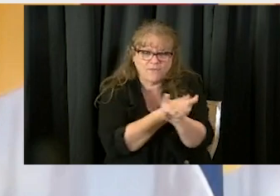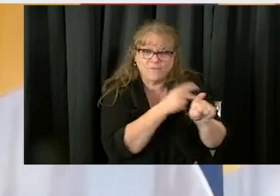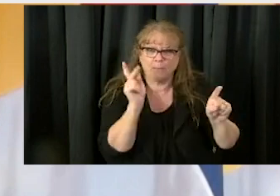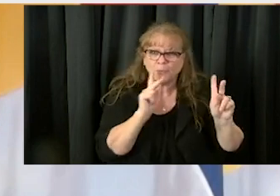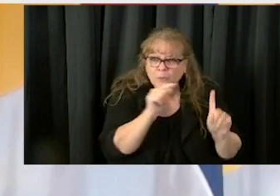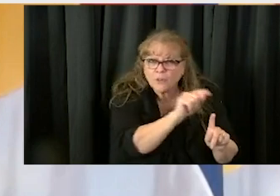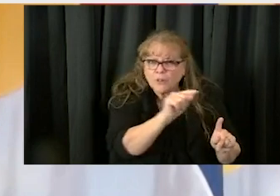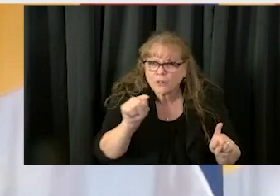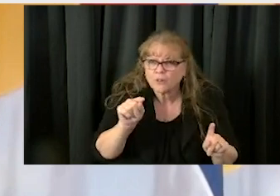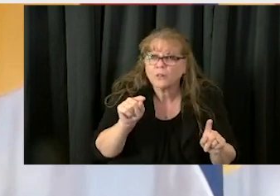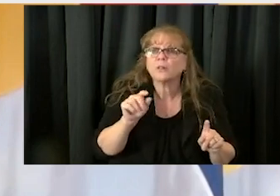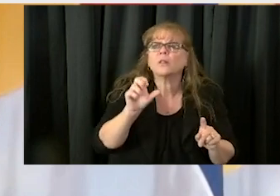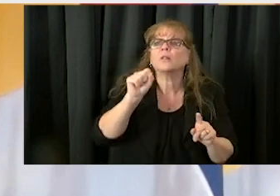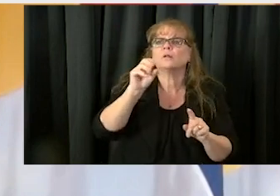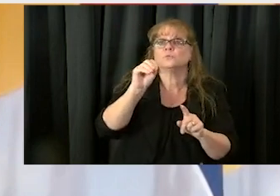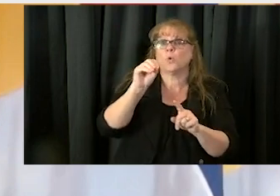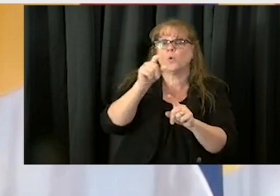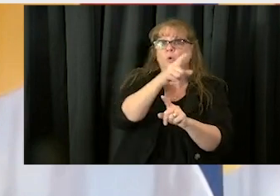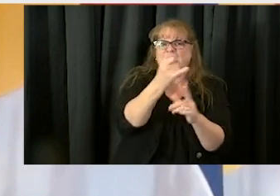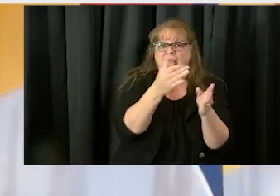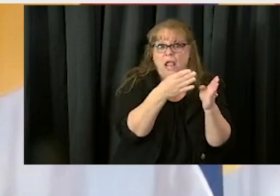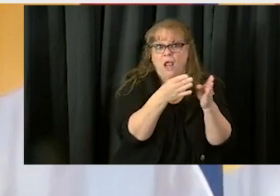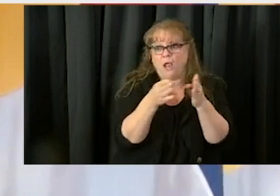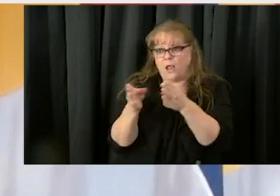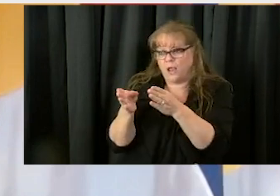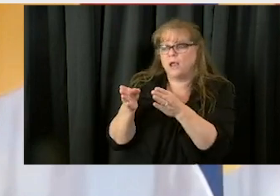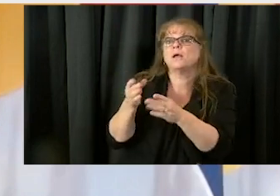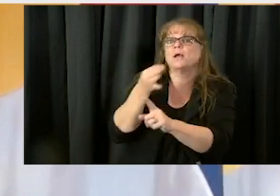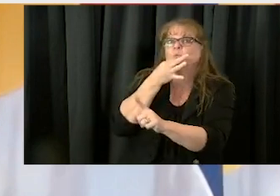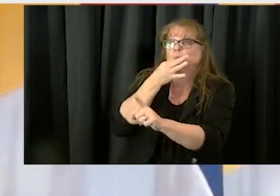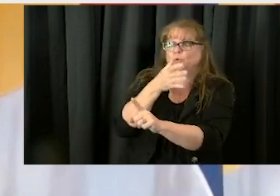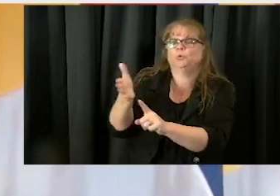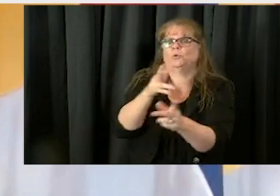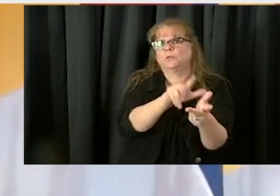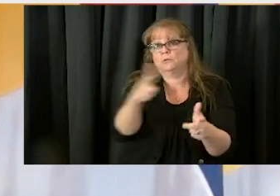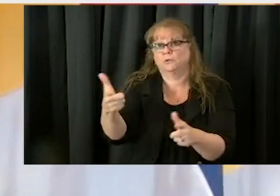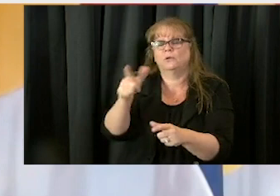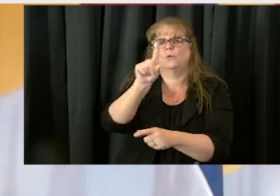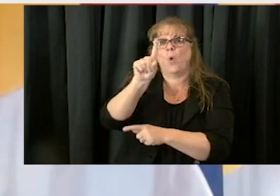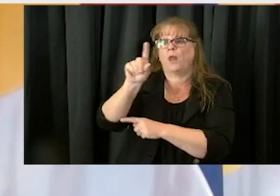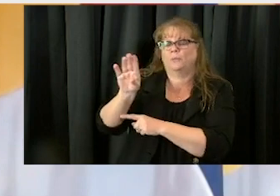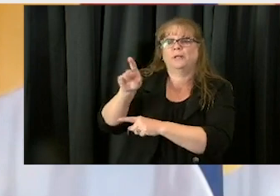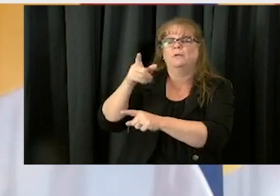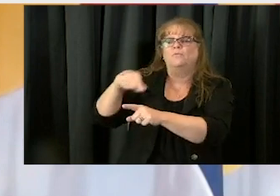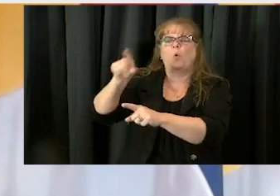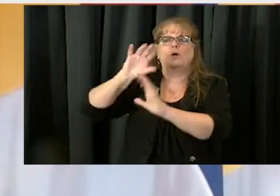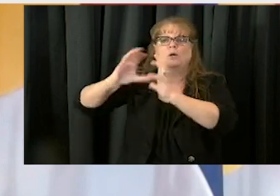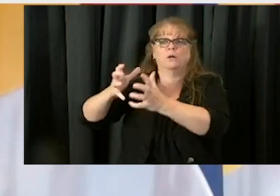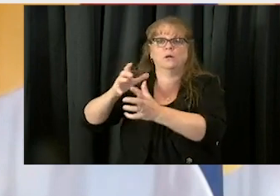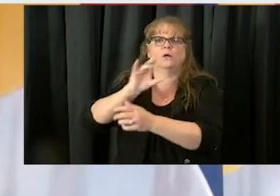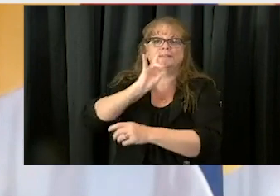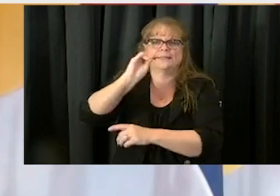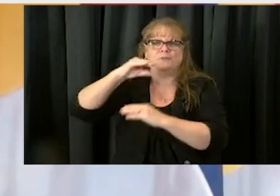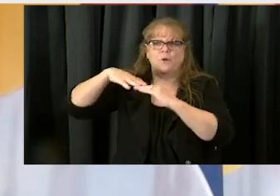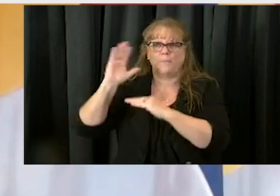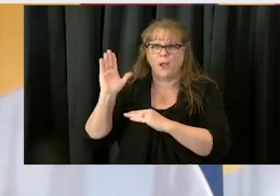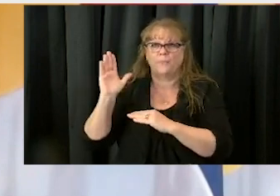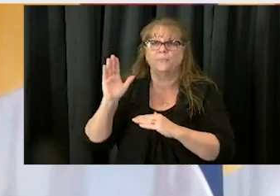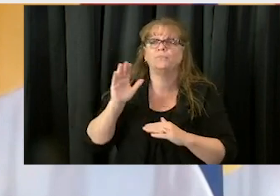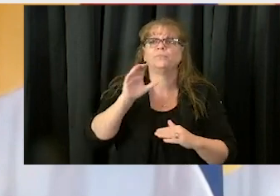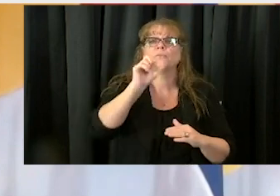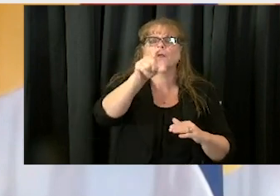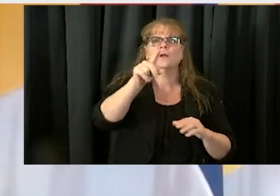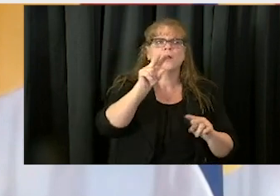And it's good to say we're ahead of the curve compared to the rest of the country. We've consistently been in the top tier of states